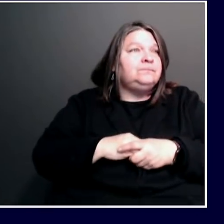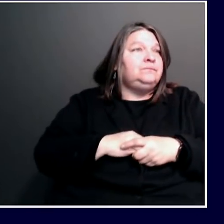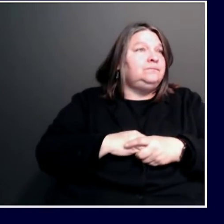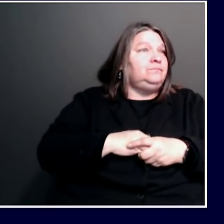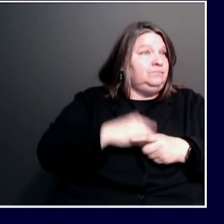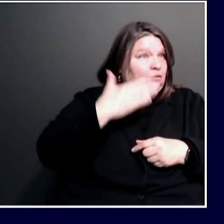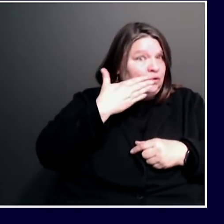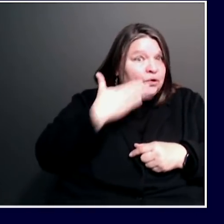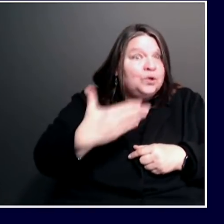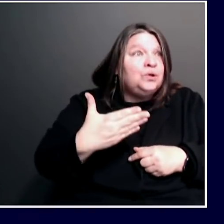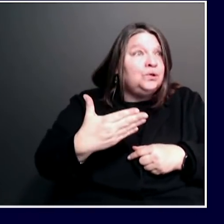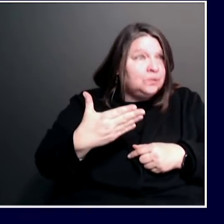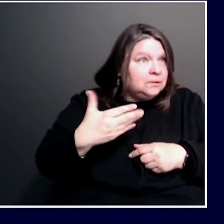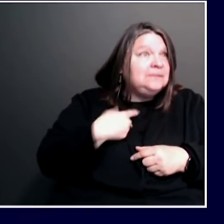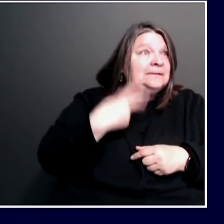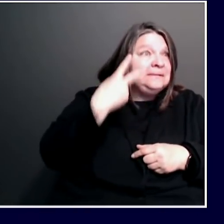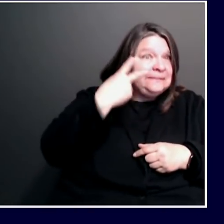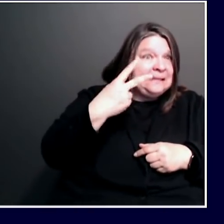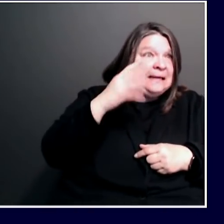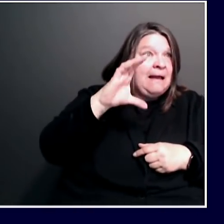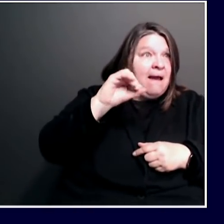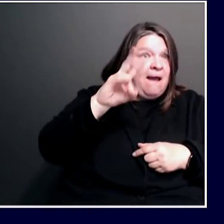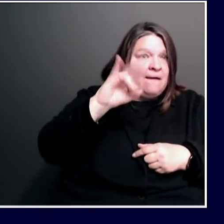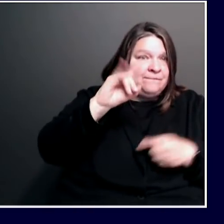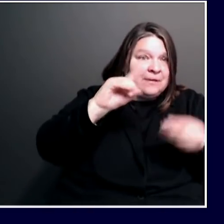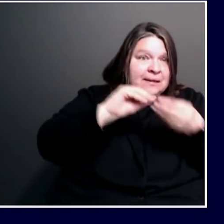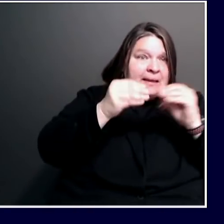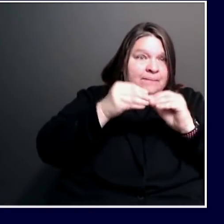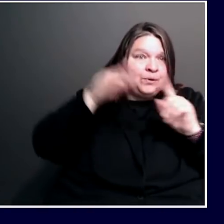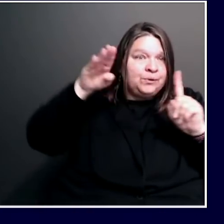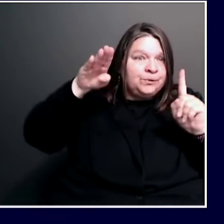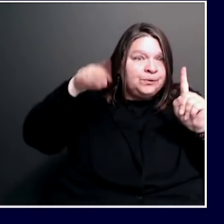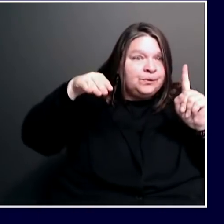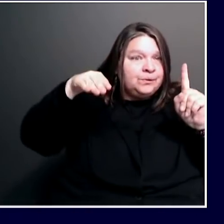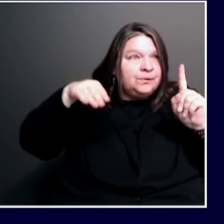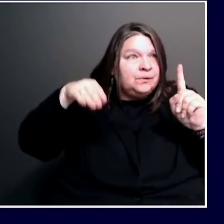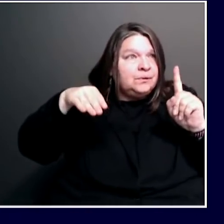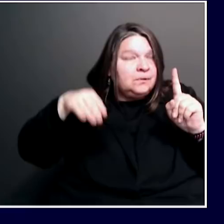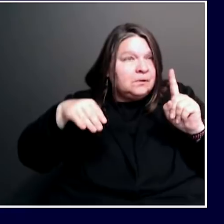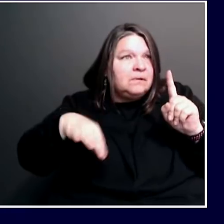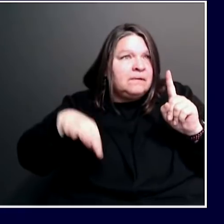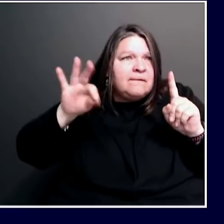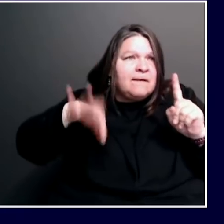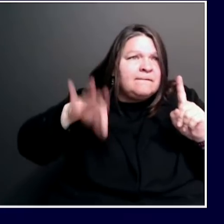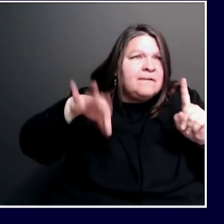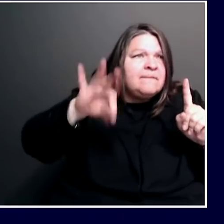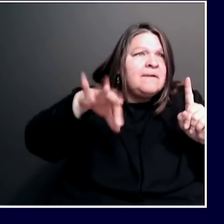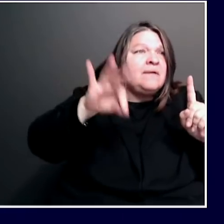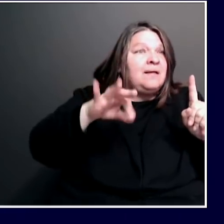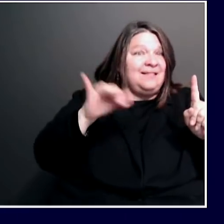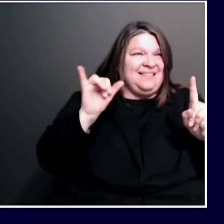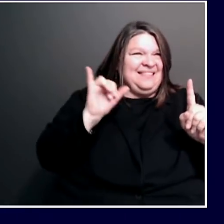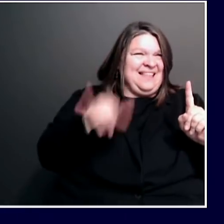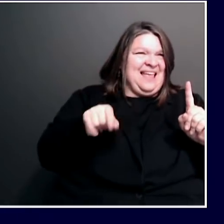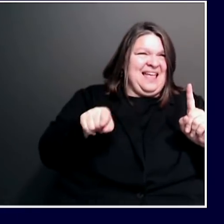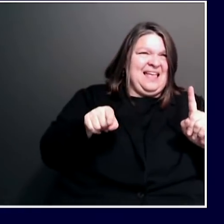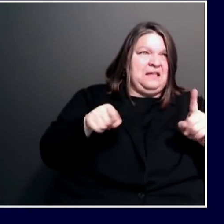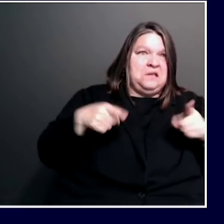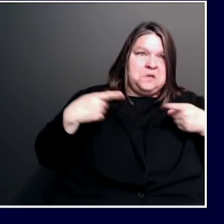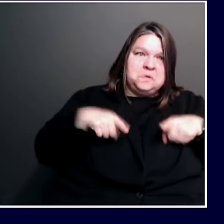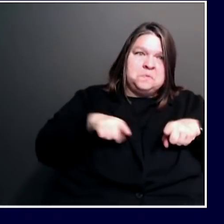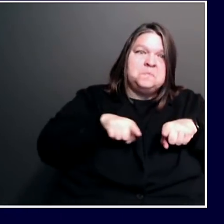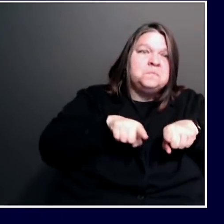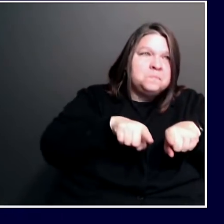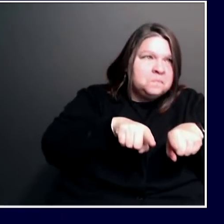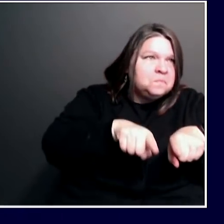of COVID-19 in wastewater that mirror and perhaps even precede the reductions that we've seen in hospitalizations, positivity